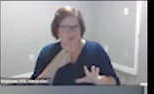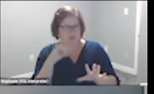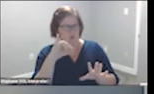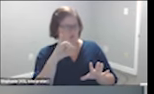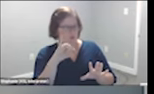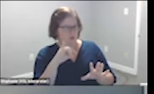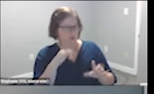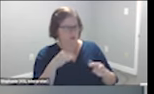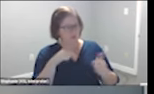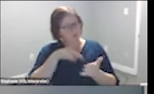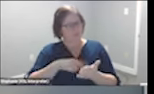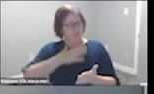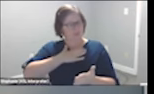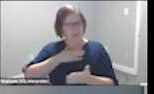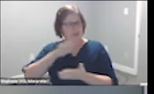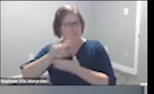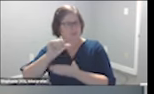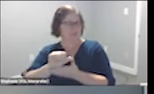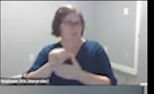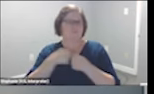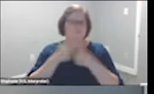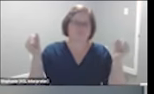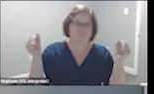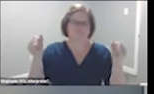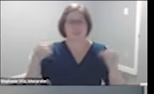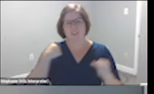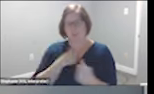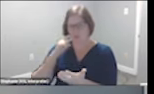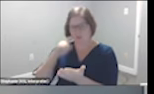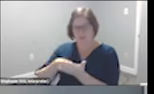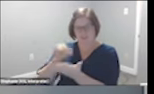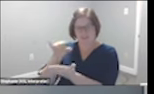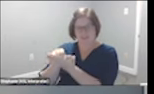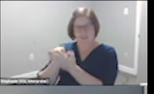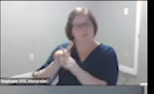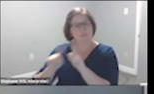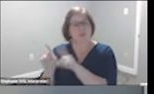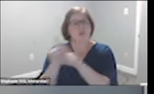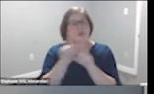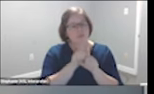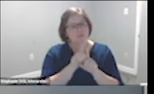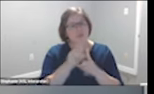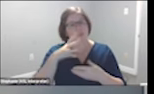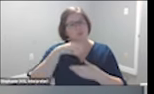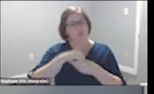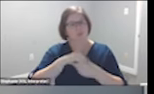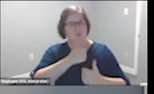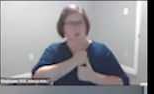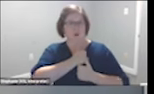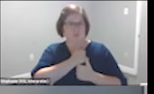this is my disability, right? Like we recognize that as well, but it also includes some of our veterans too. So it's kind of